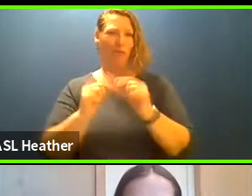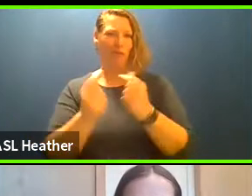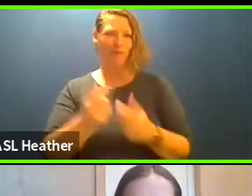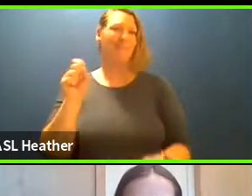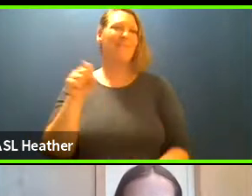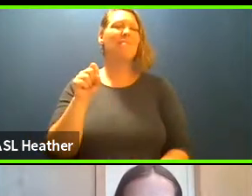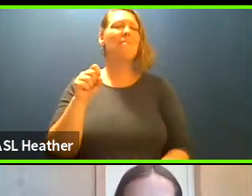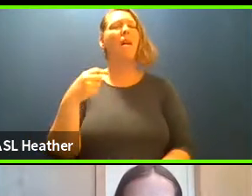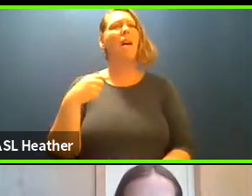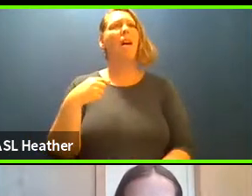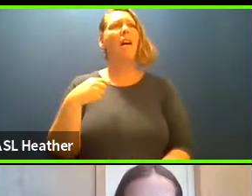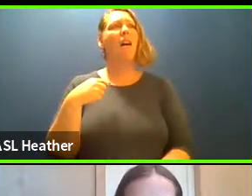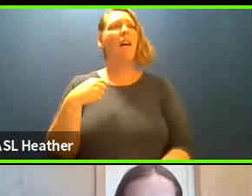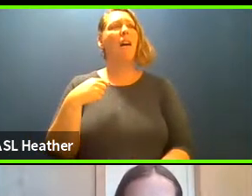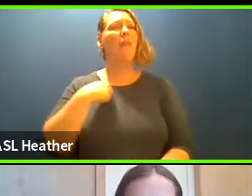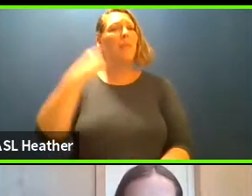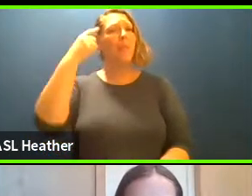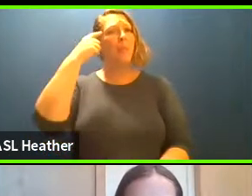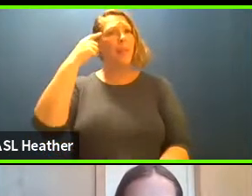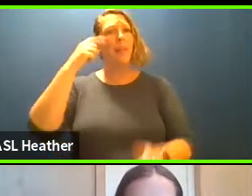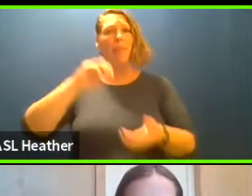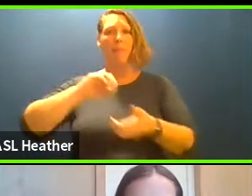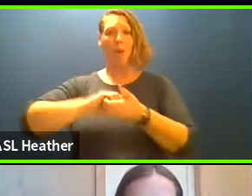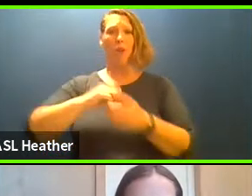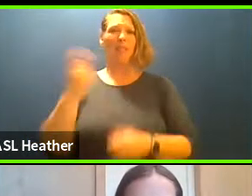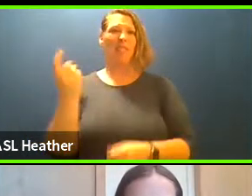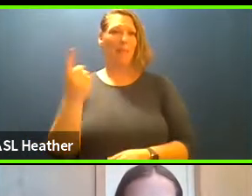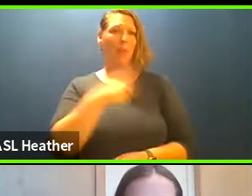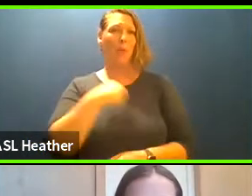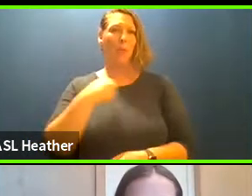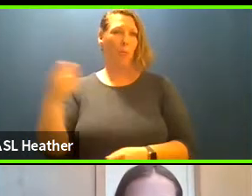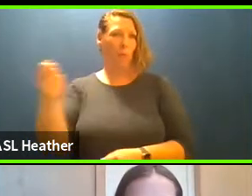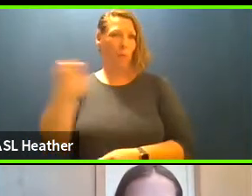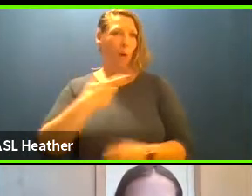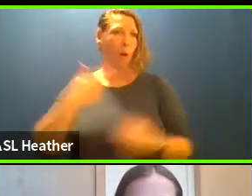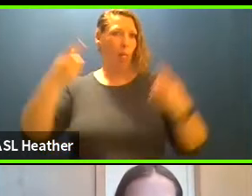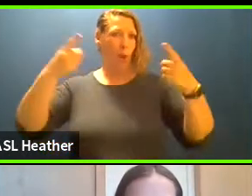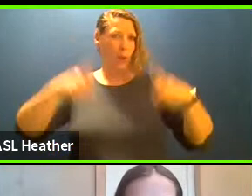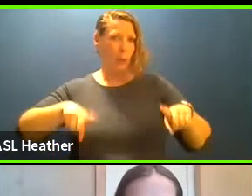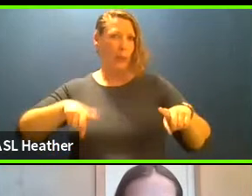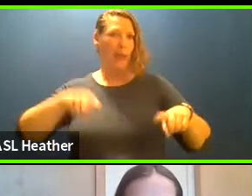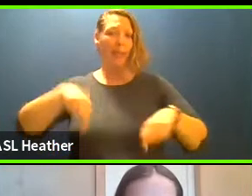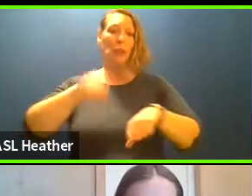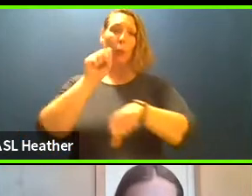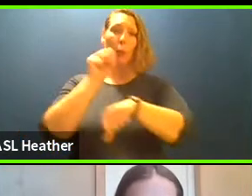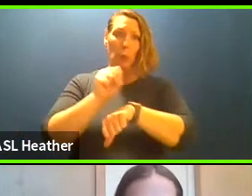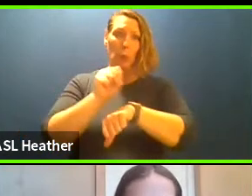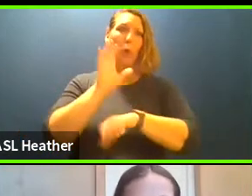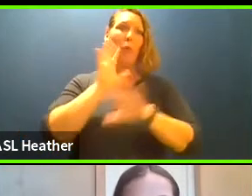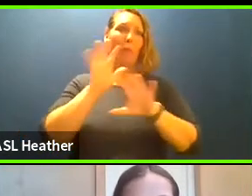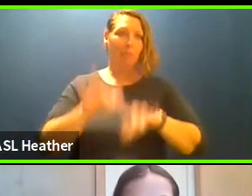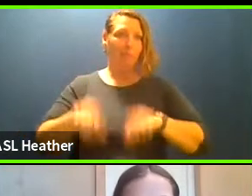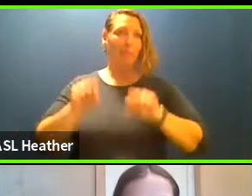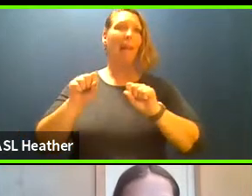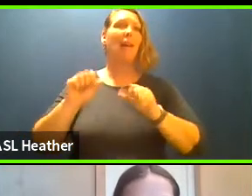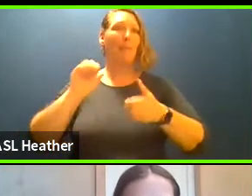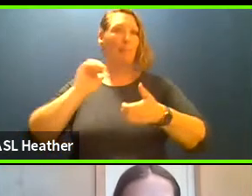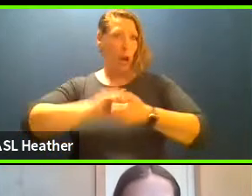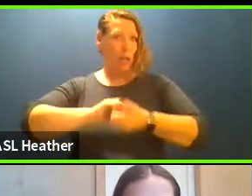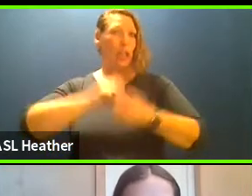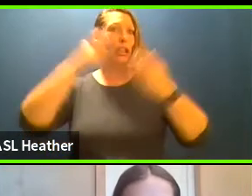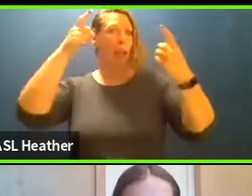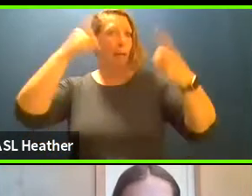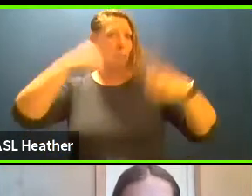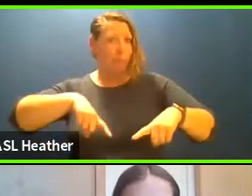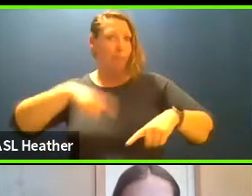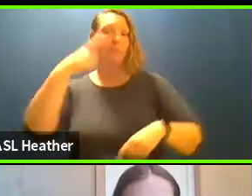think the partnerships is something we were all agreeing on, that this work is going to take partnership because it is